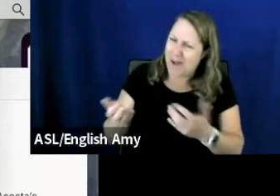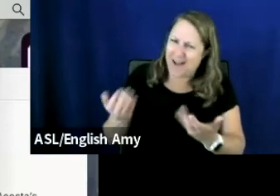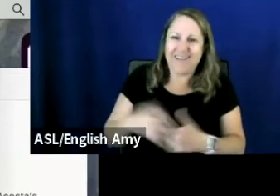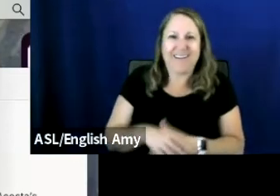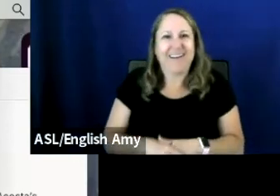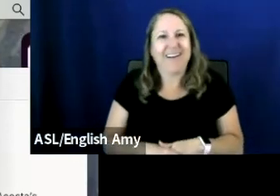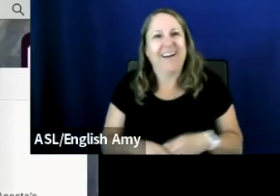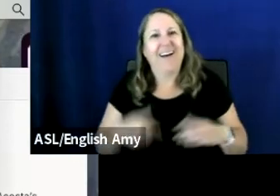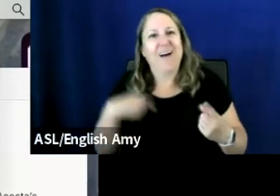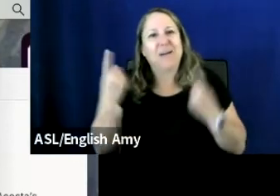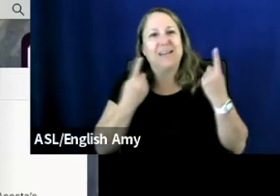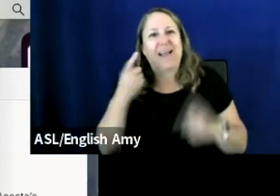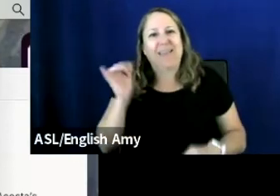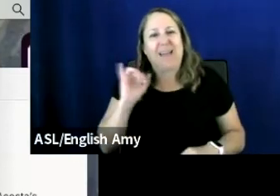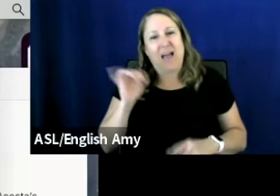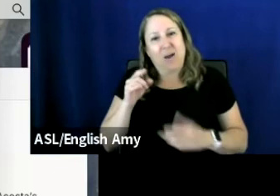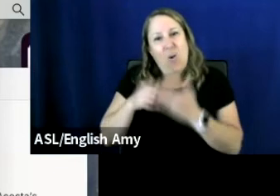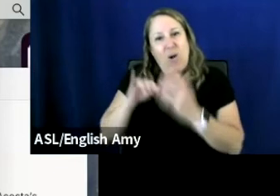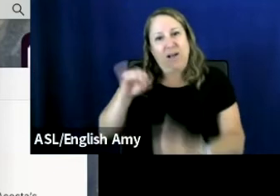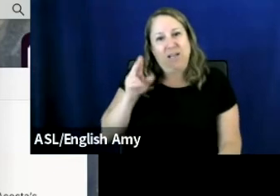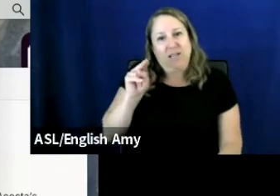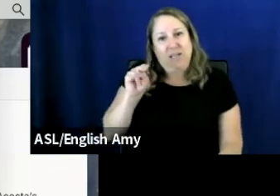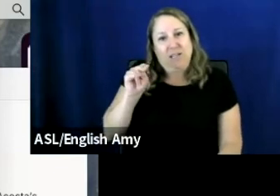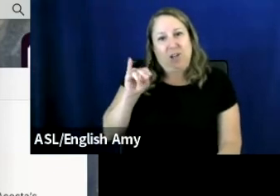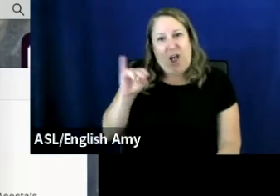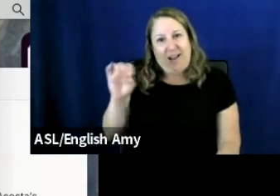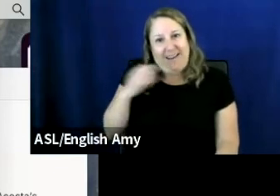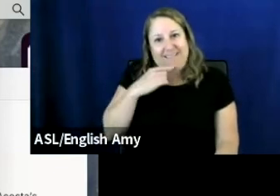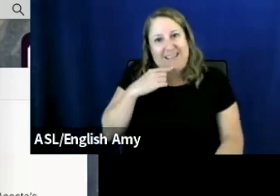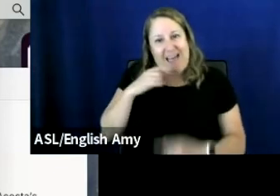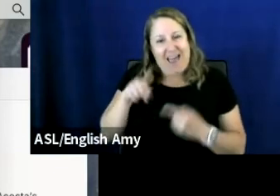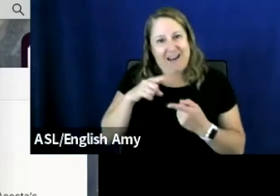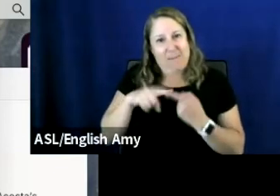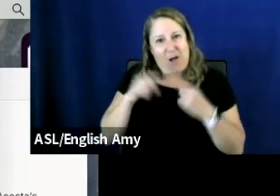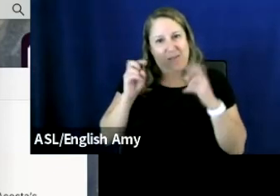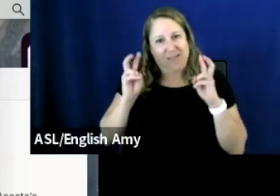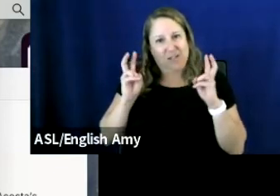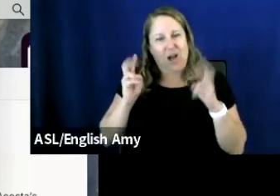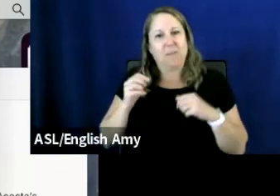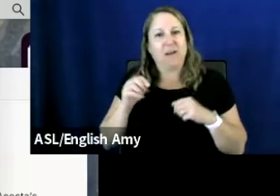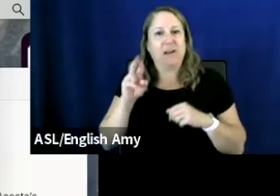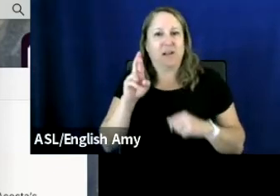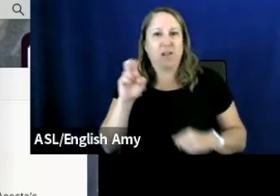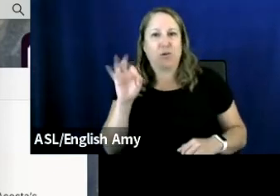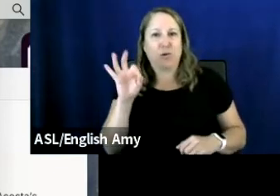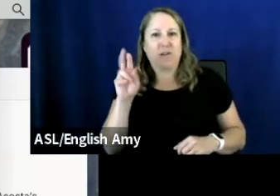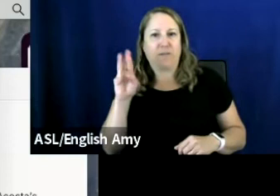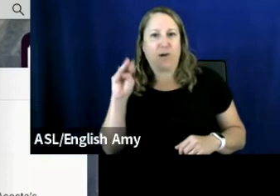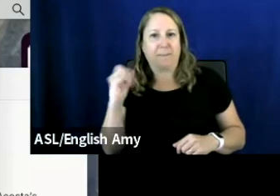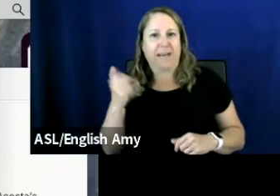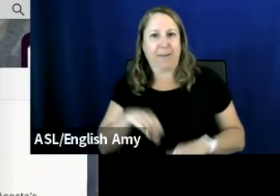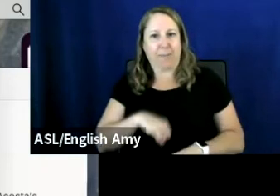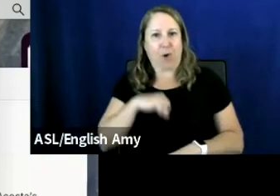thinking what Johnnie said about the topic or the point that you also talked about, the reframing pride as your identity,